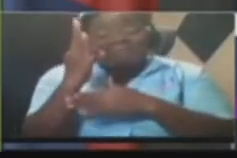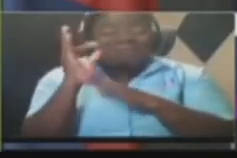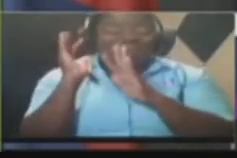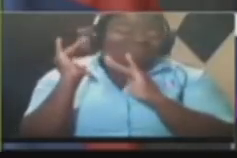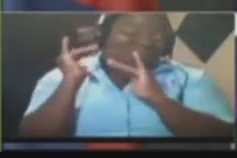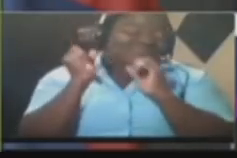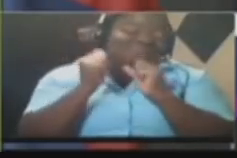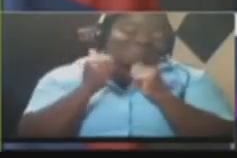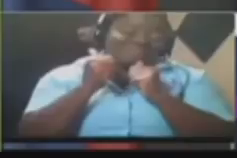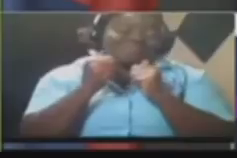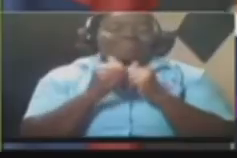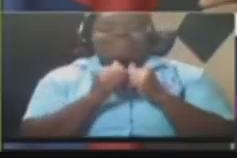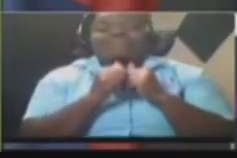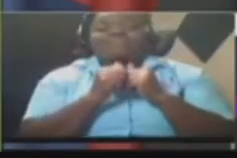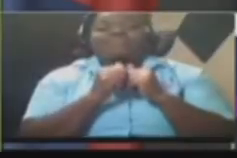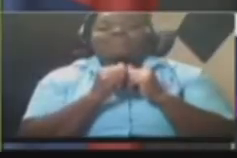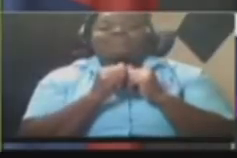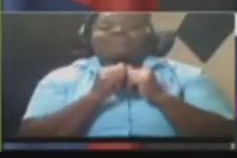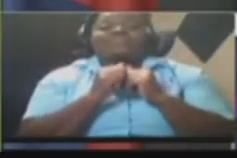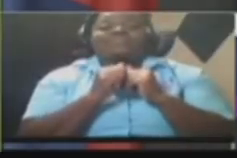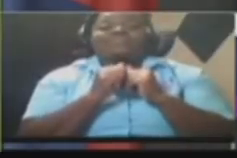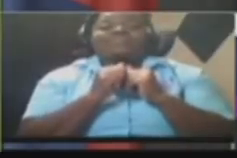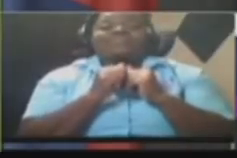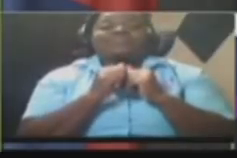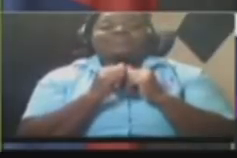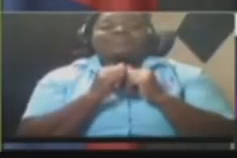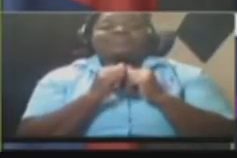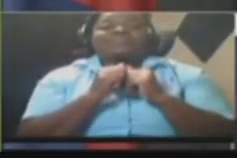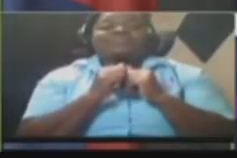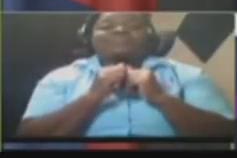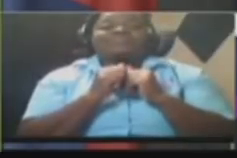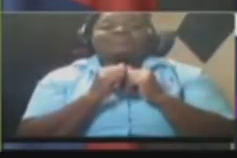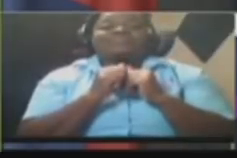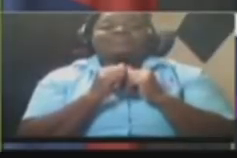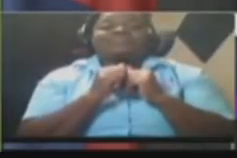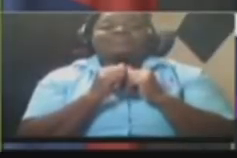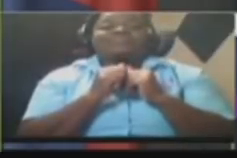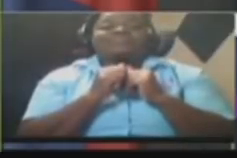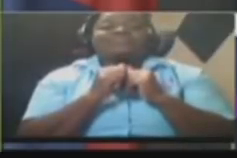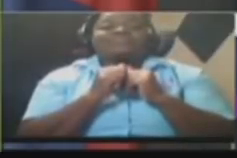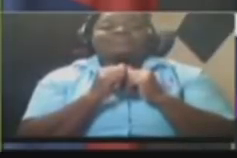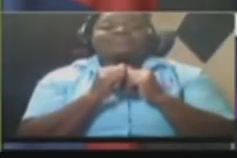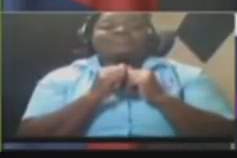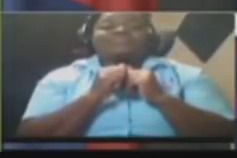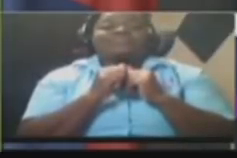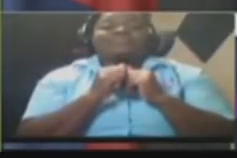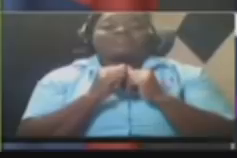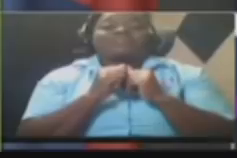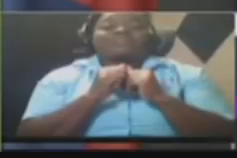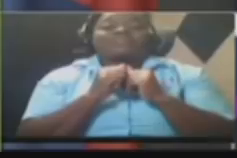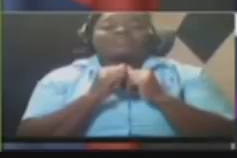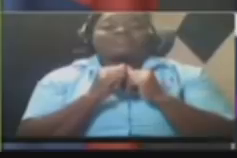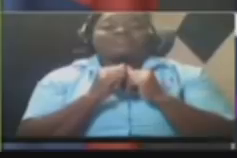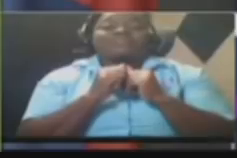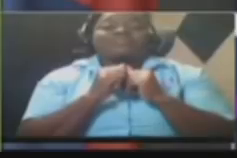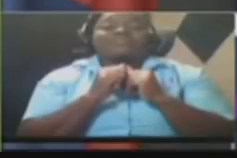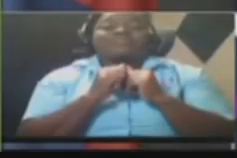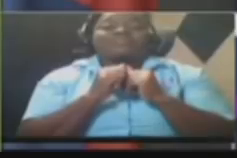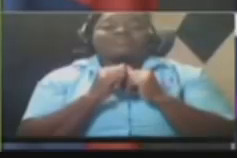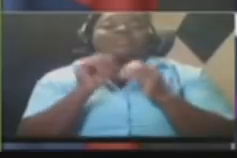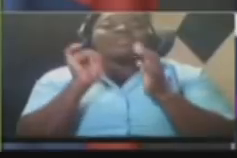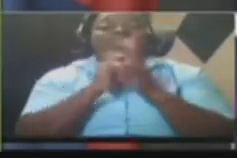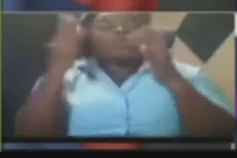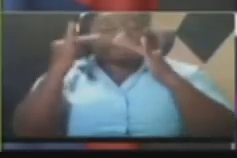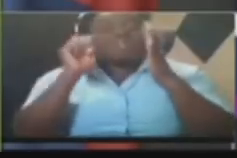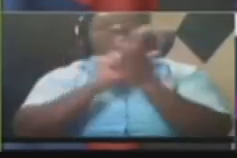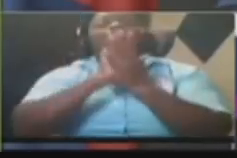weeks ahead. And that is going to be, from all reports in front of us, that is aiming to be an August operation. And